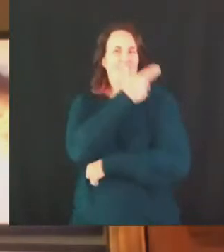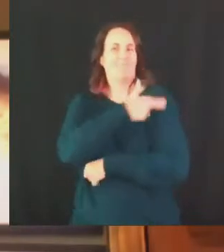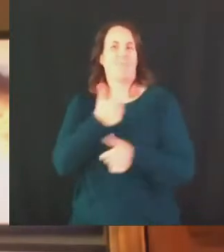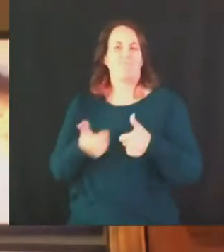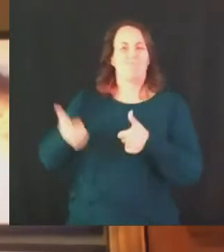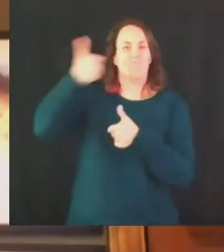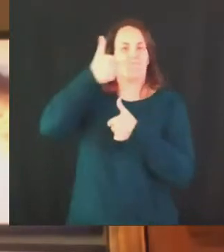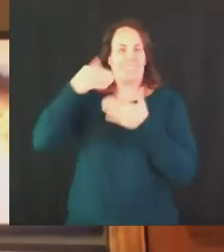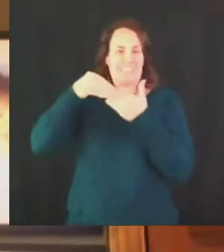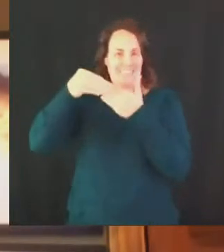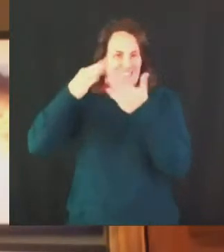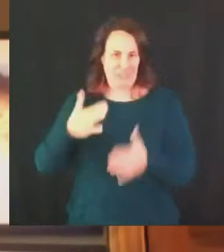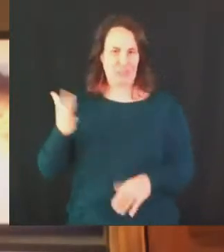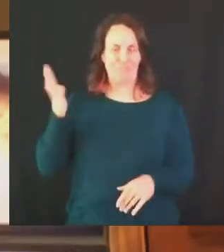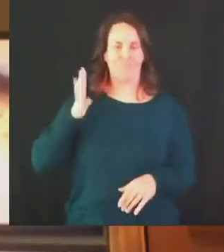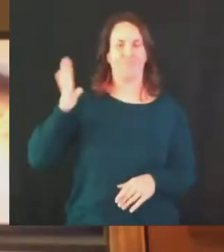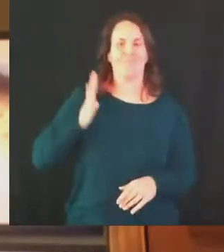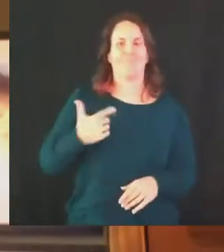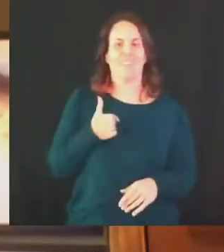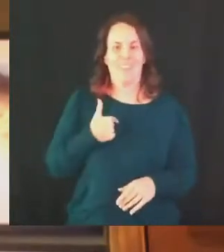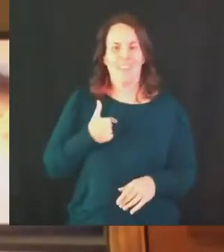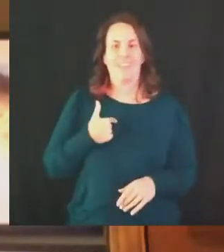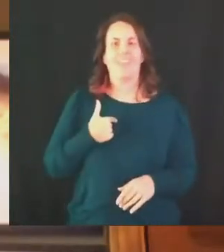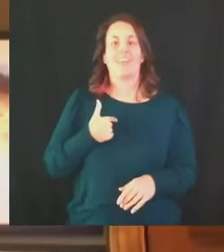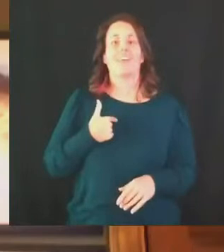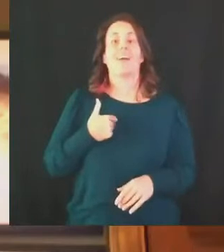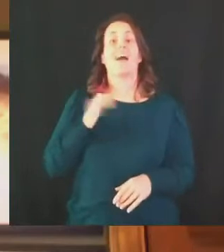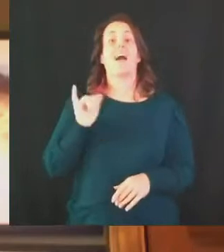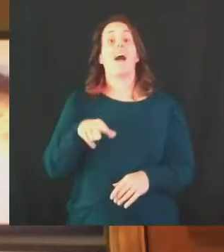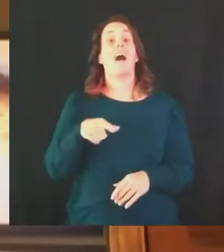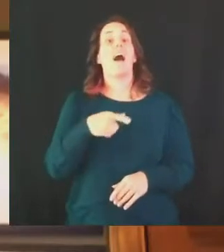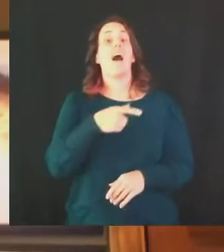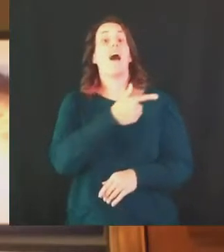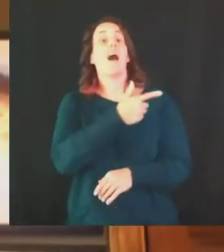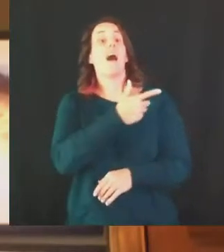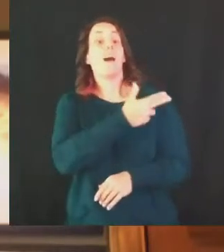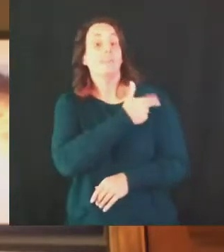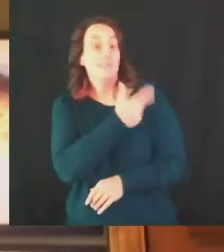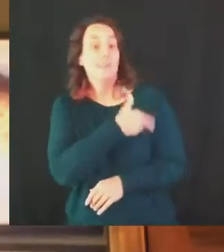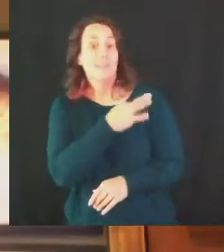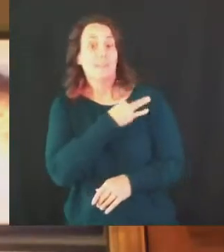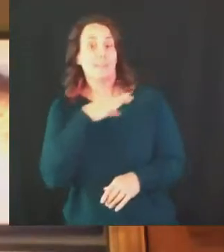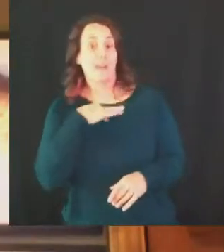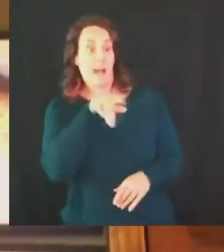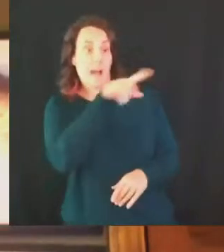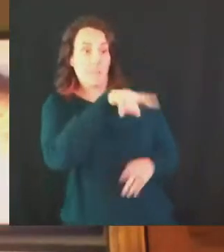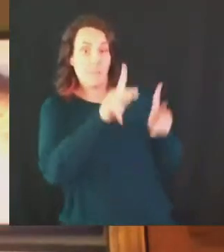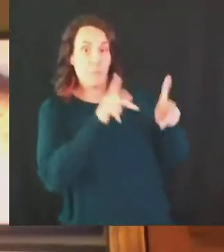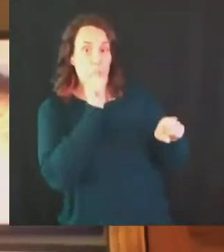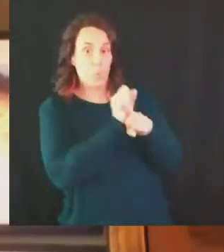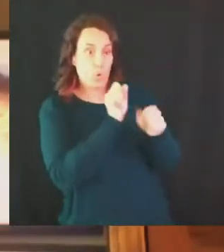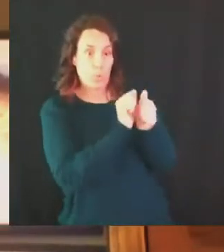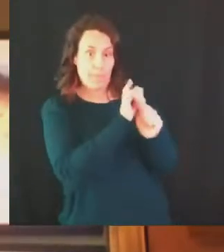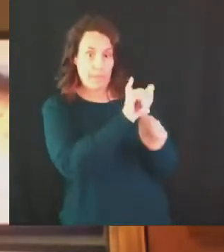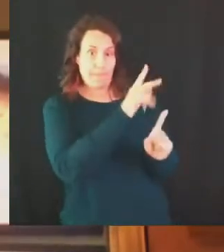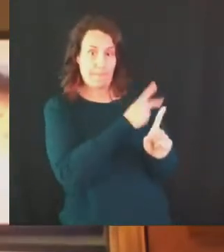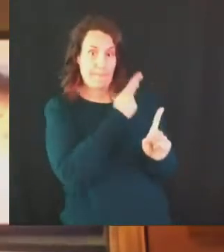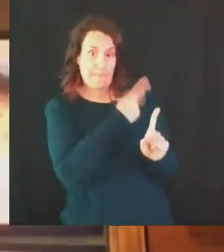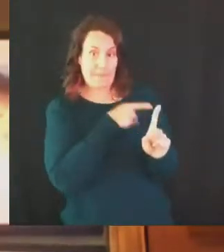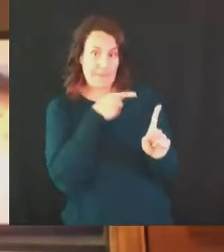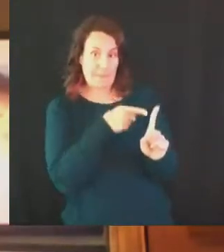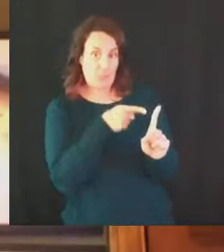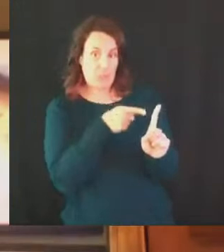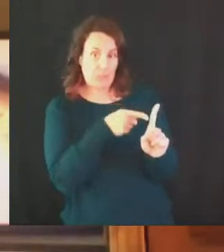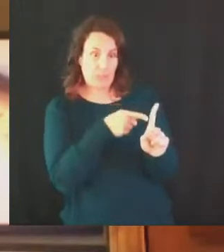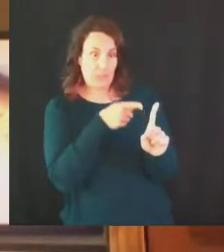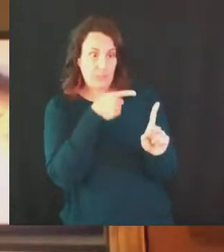will have to work with the family as well as the patient to make sure that continued care is provided to that patient should